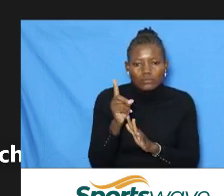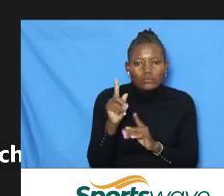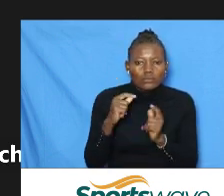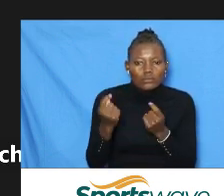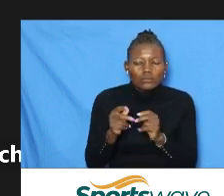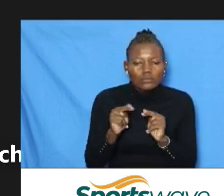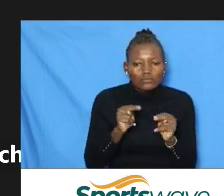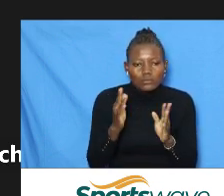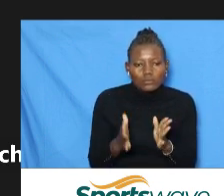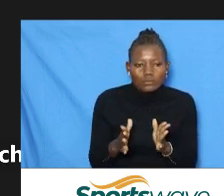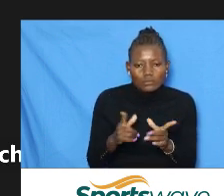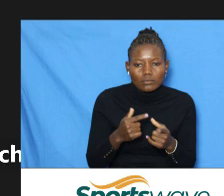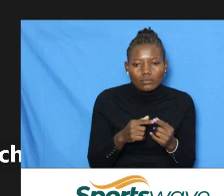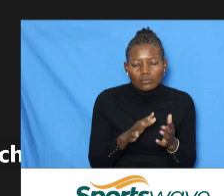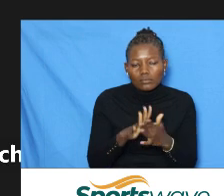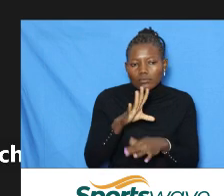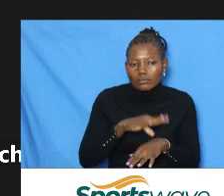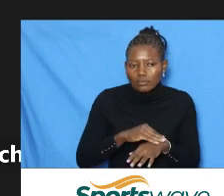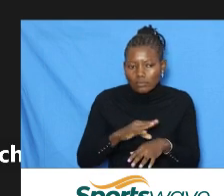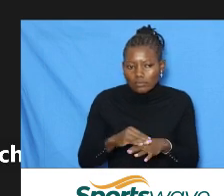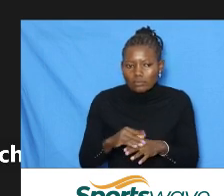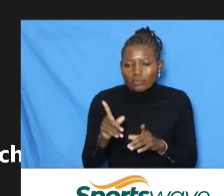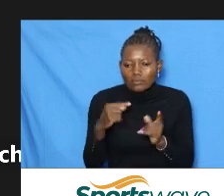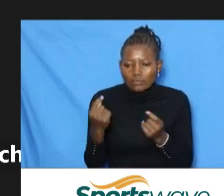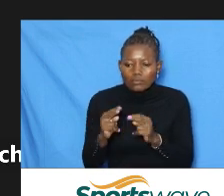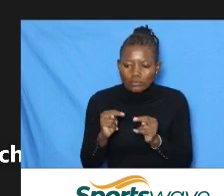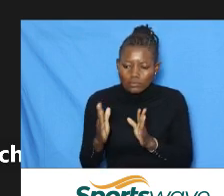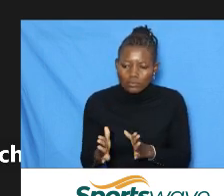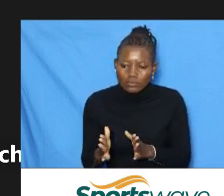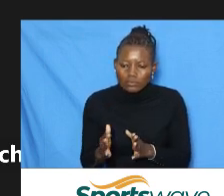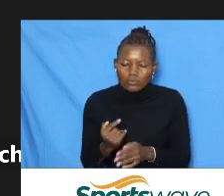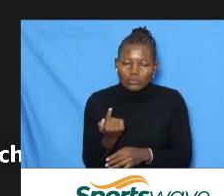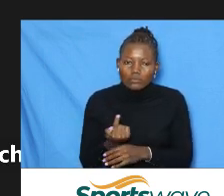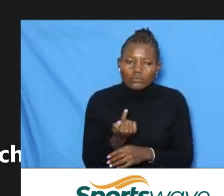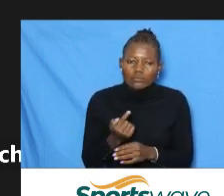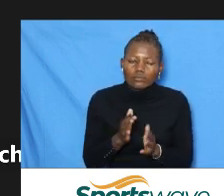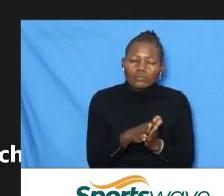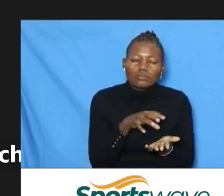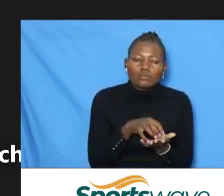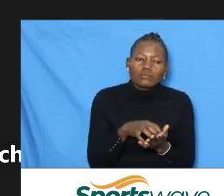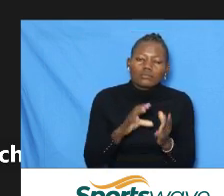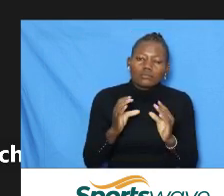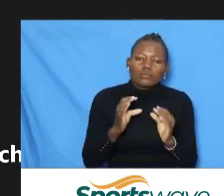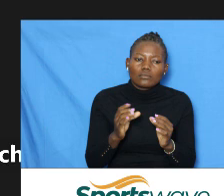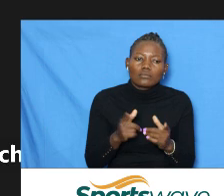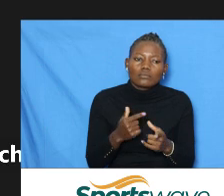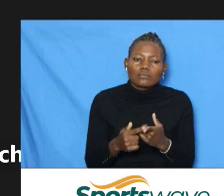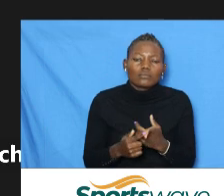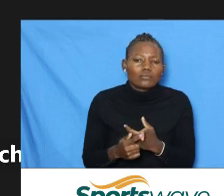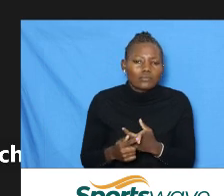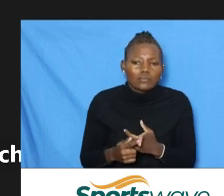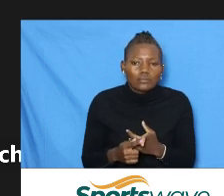manager, myself, and physio, and then it went into team manager, myself, physio, and as conditioning coach. Then went into